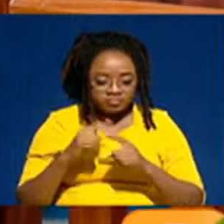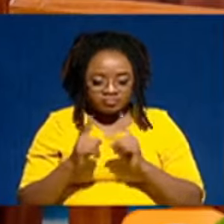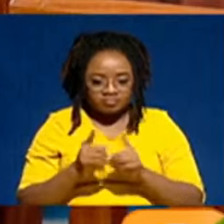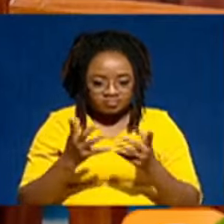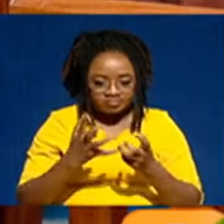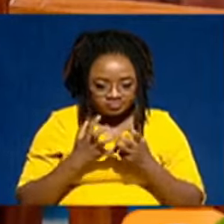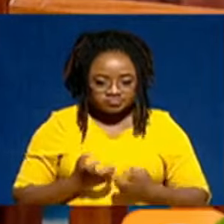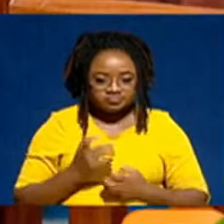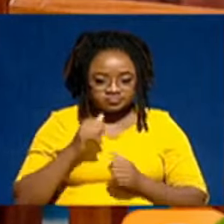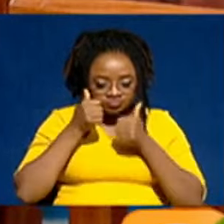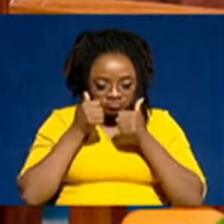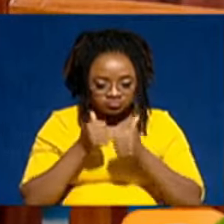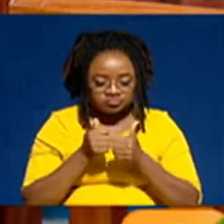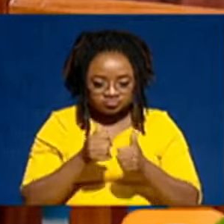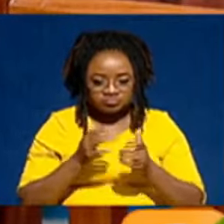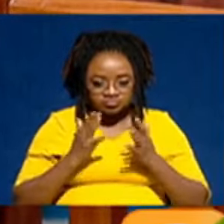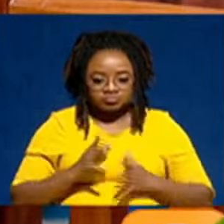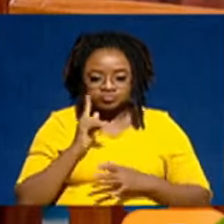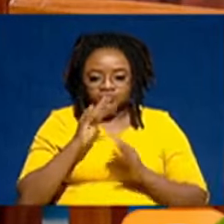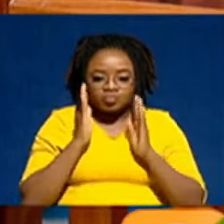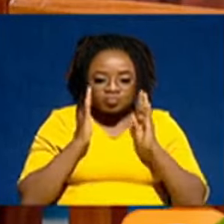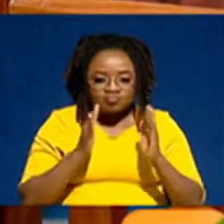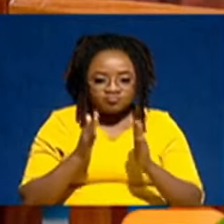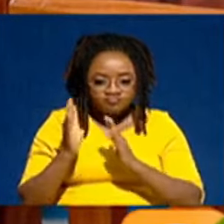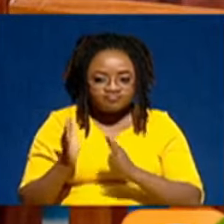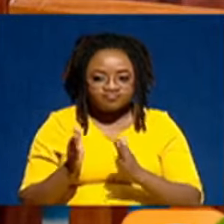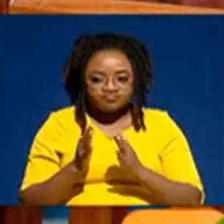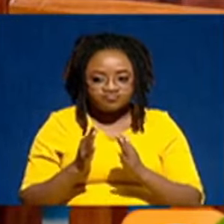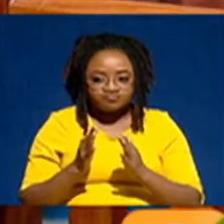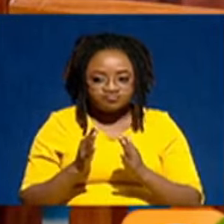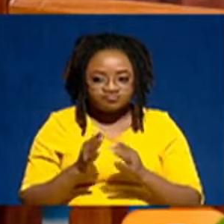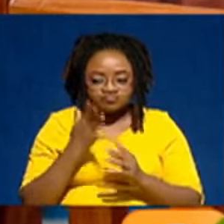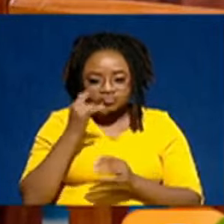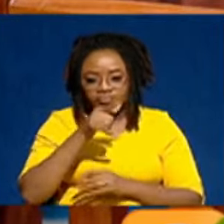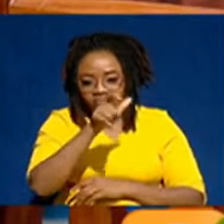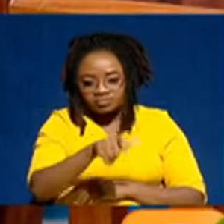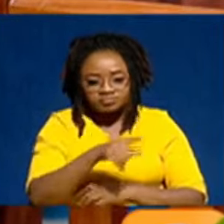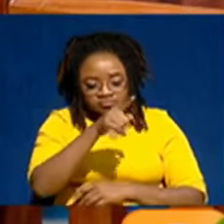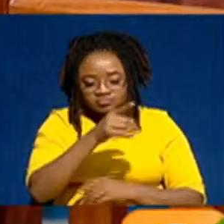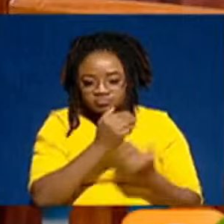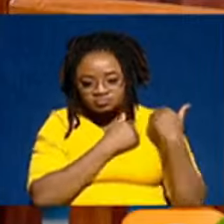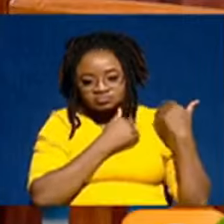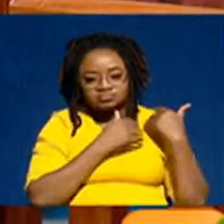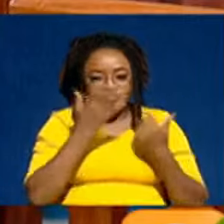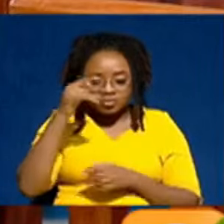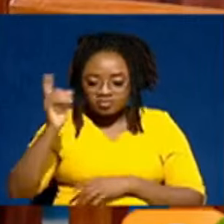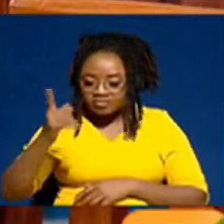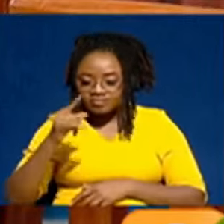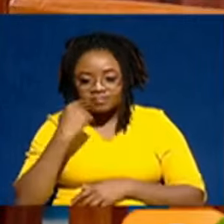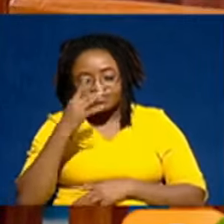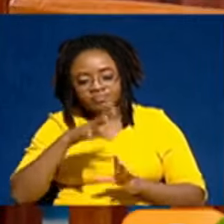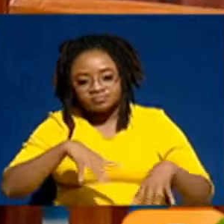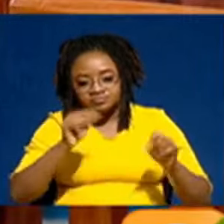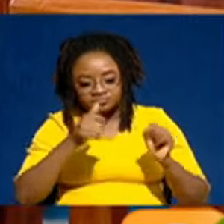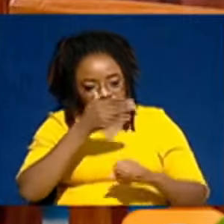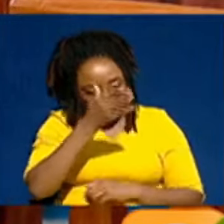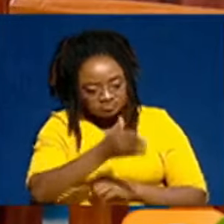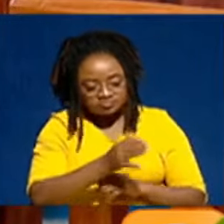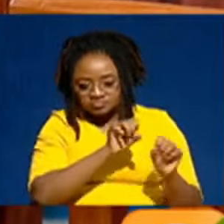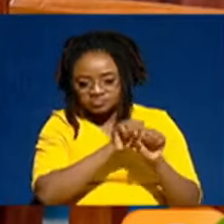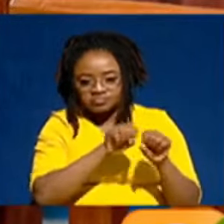to come from him. He's, at the end of the day, the buck stops with him when you talk about Nairobi. He's the boss. And so he needs to at least give us